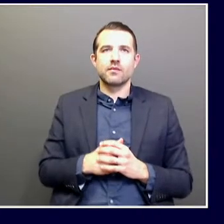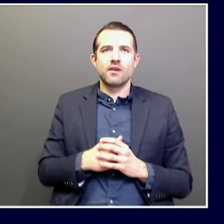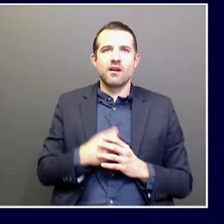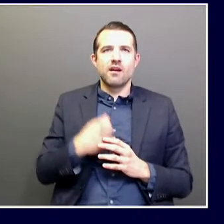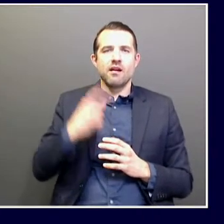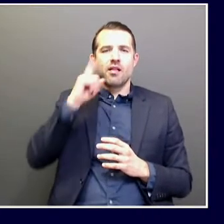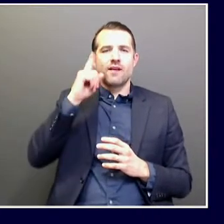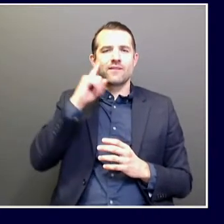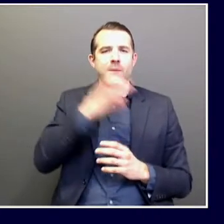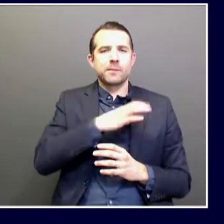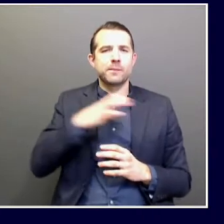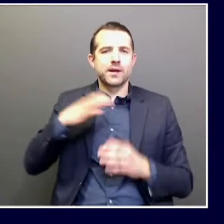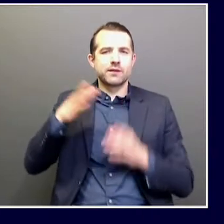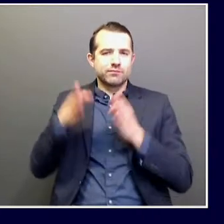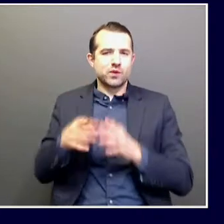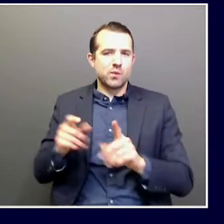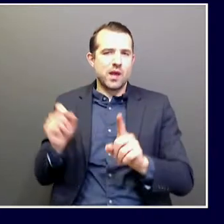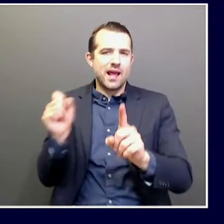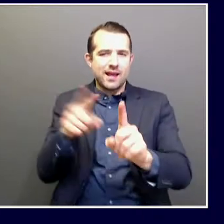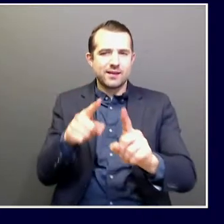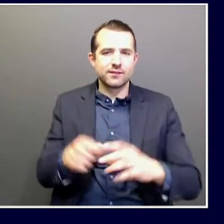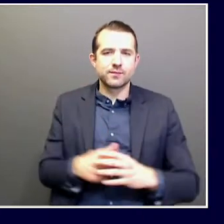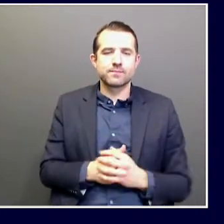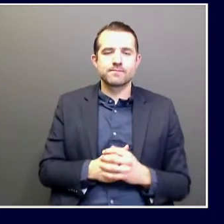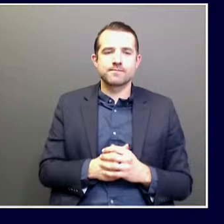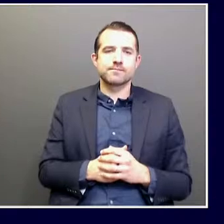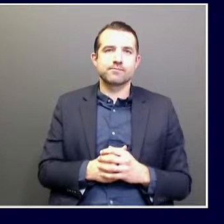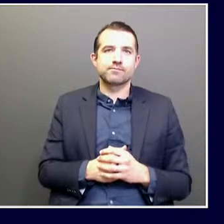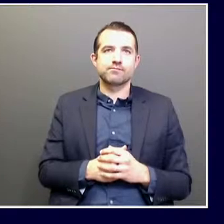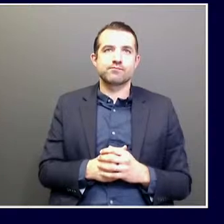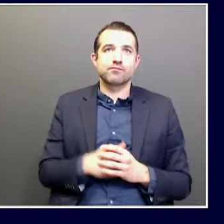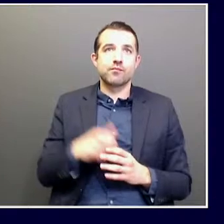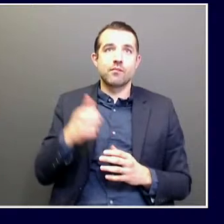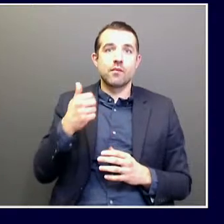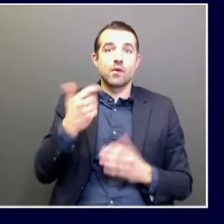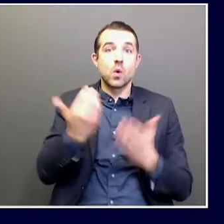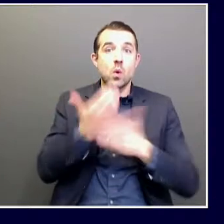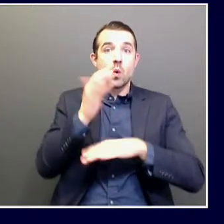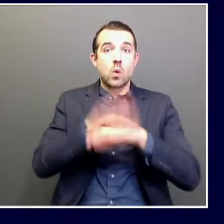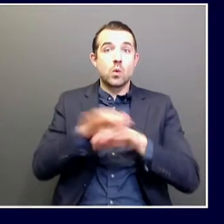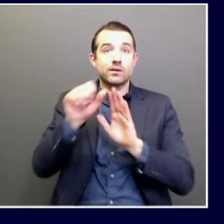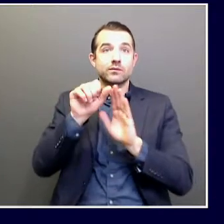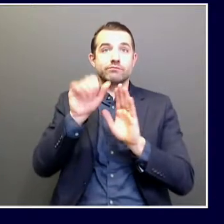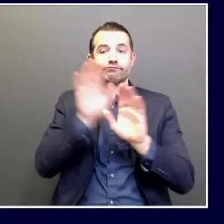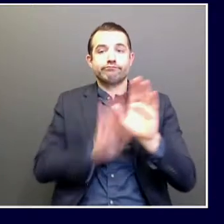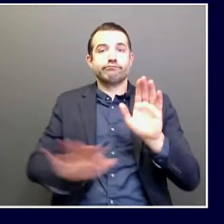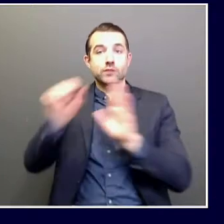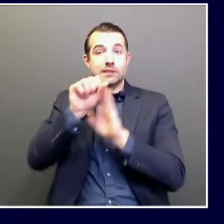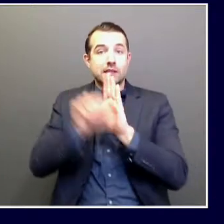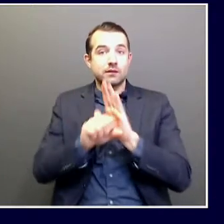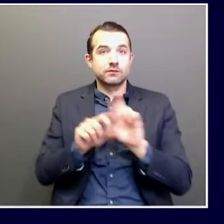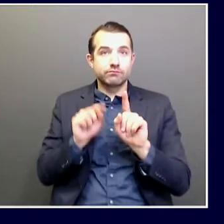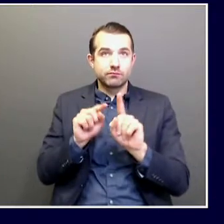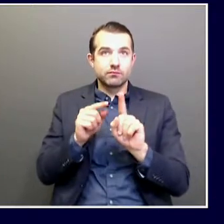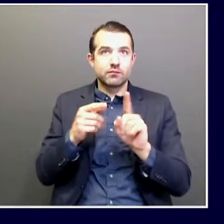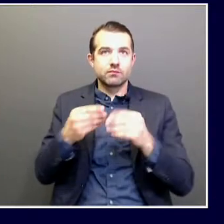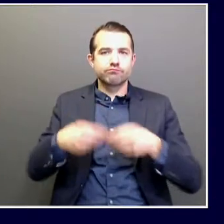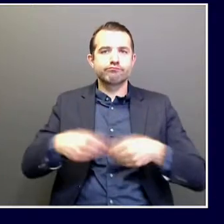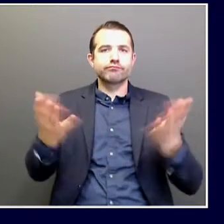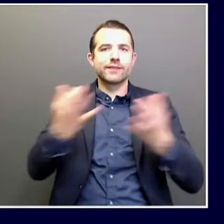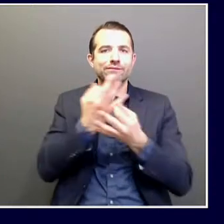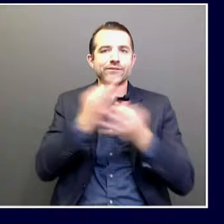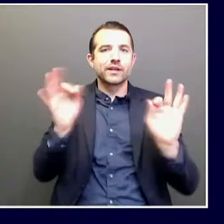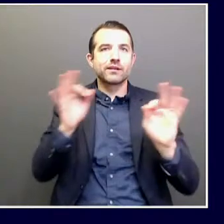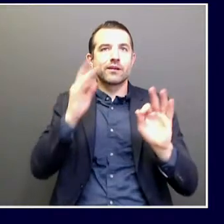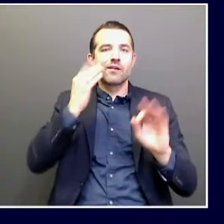Just see some other New England states make free at-home tests available. Are there any discussions